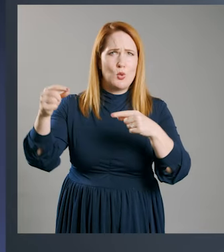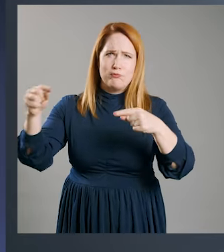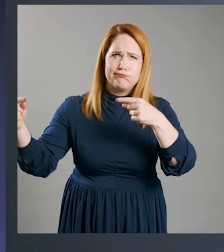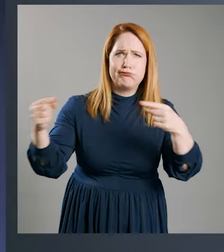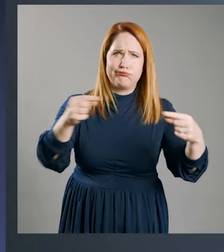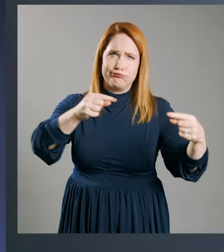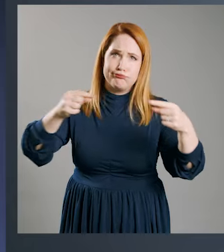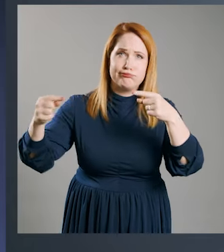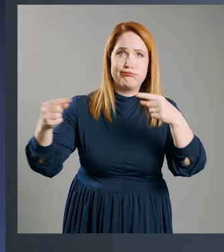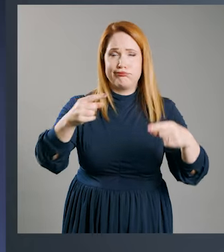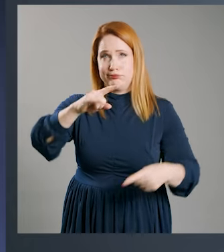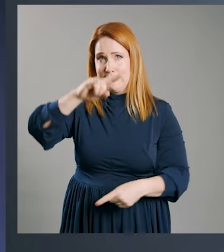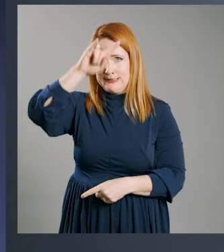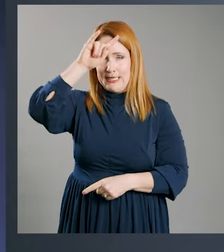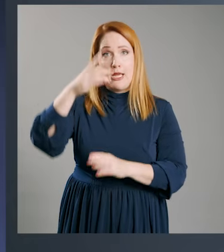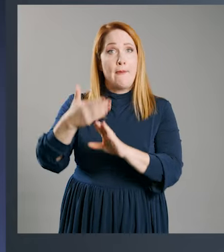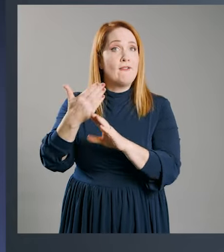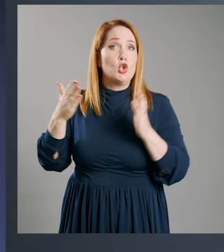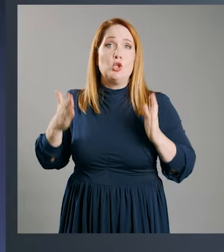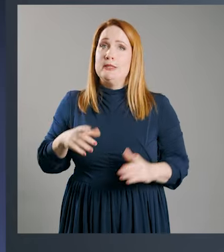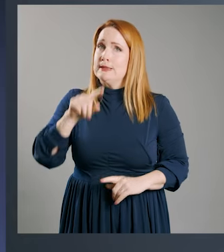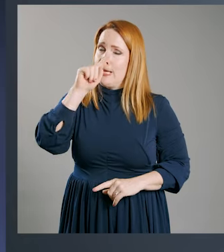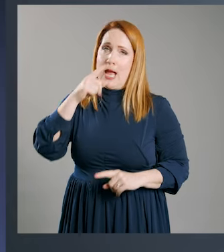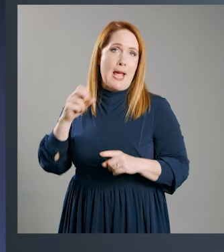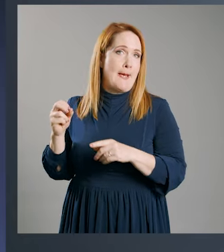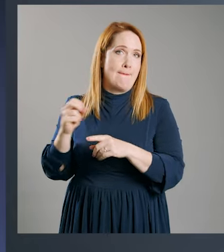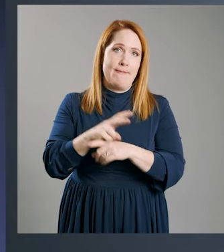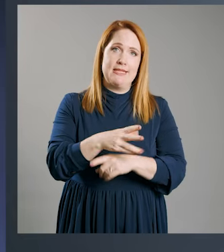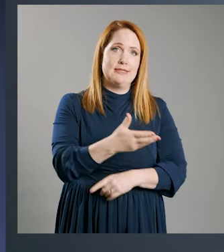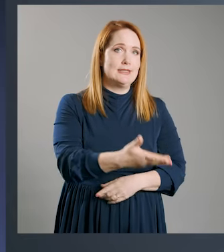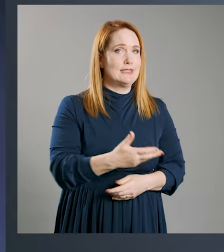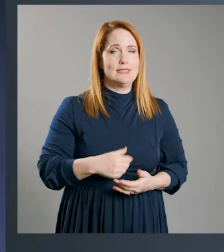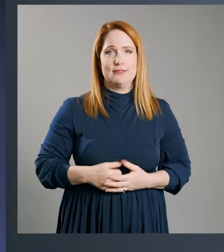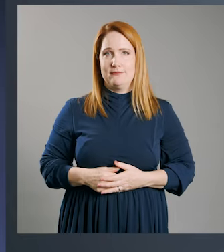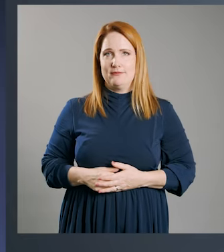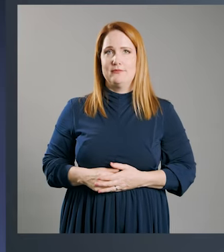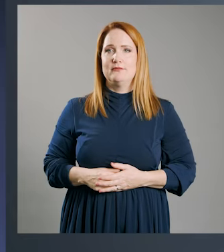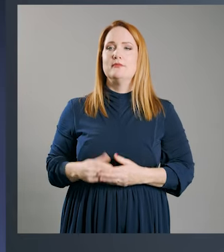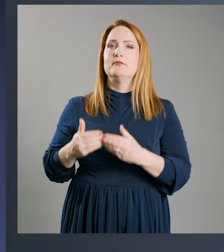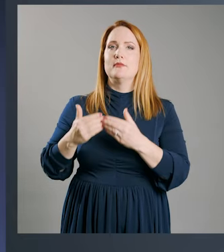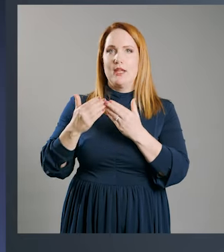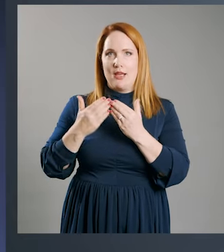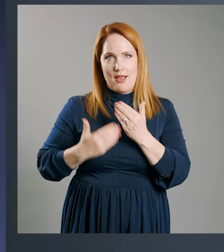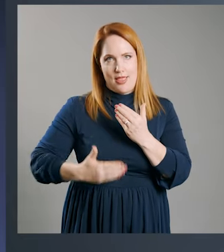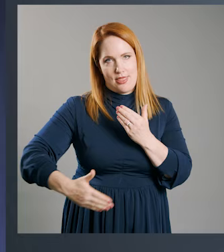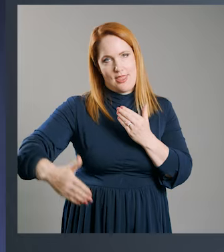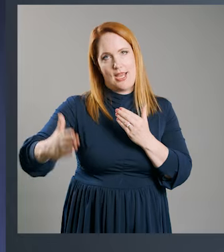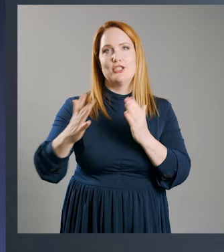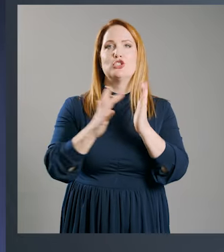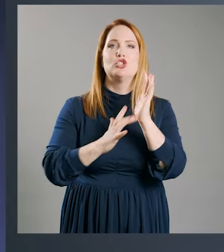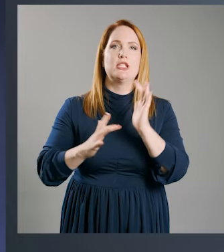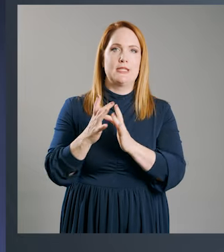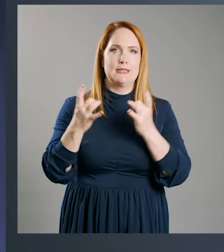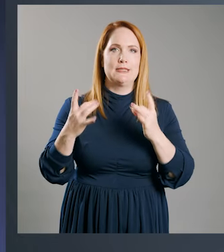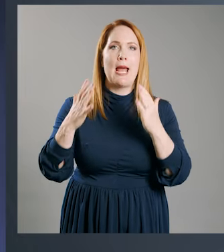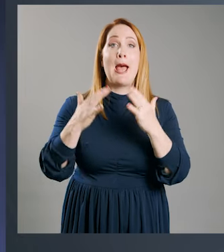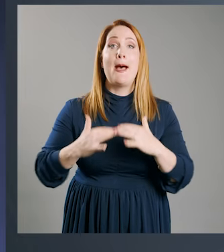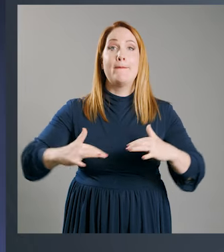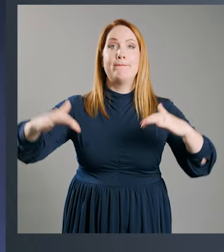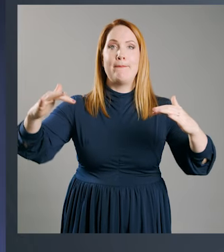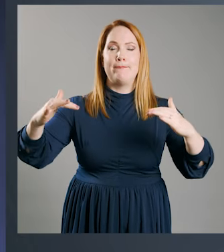human had ever been able to overcome before. And after that, Jesus began his public